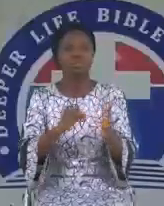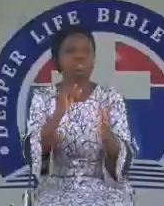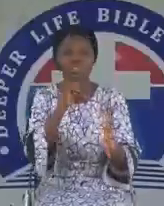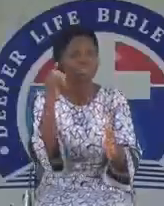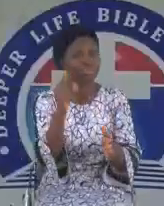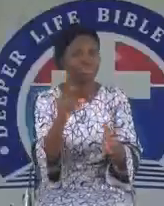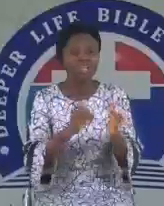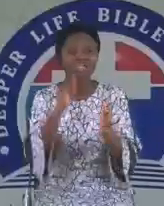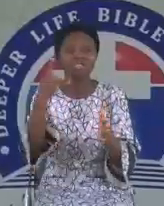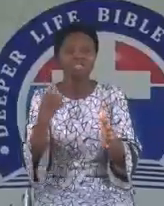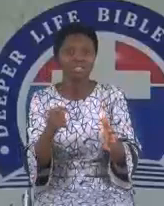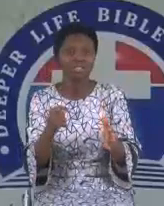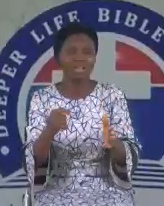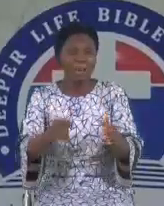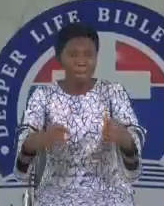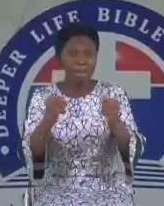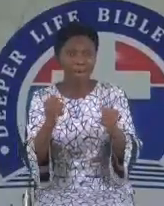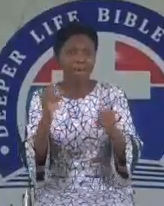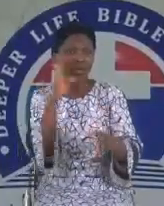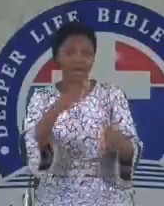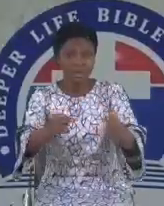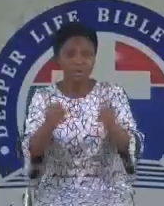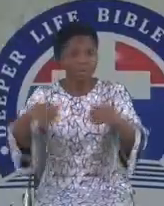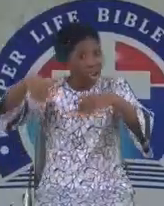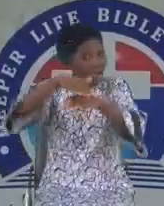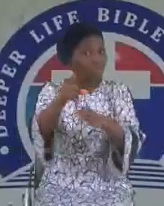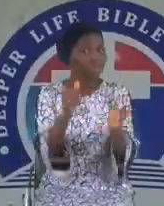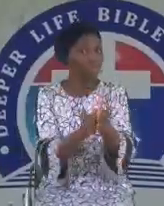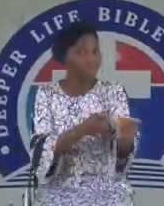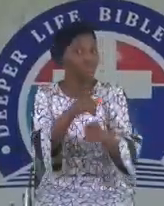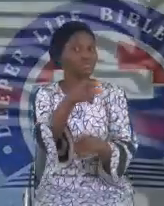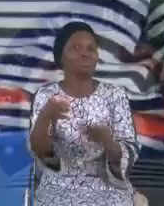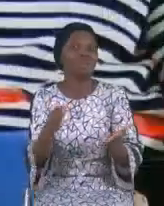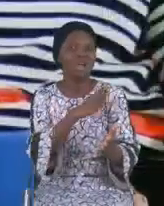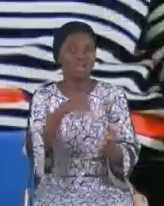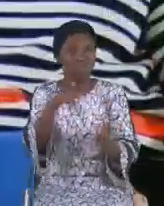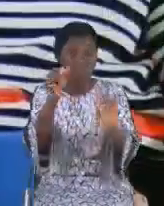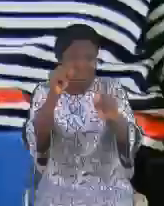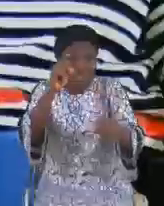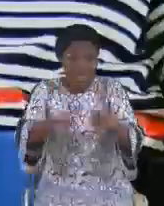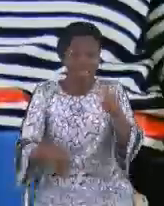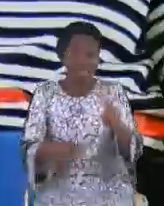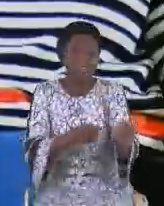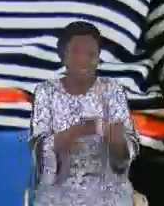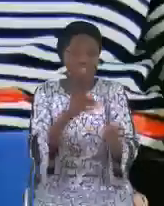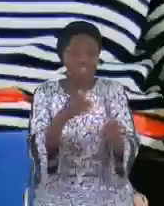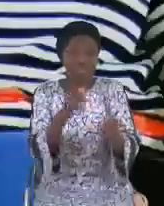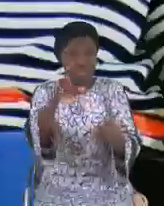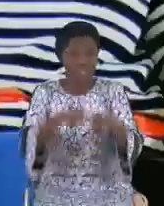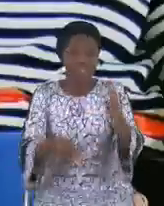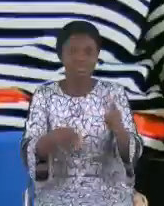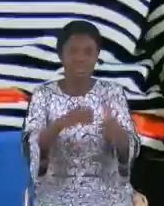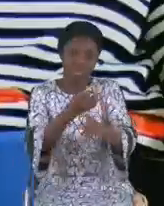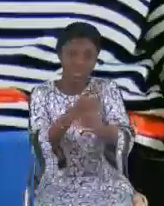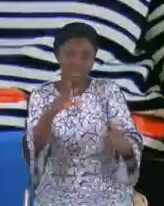power above you that controls you. And you couldn't shake yourself away from that power.